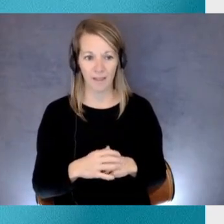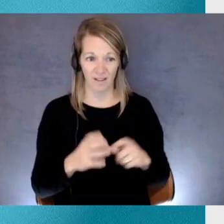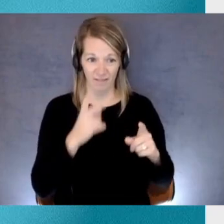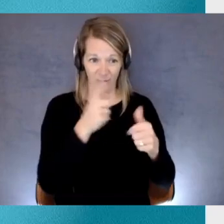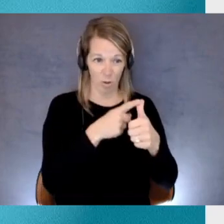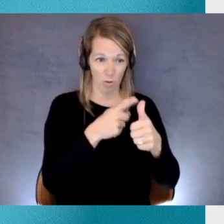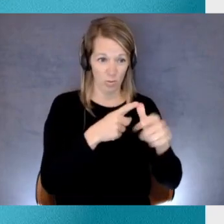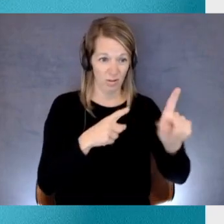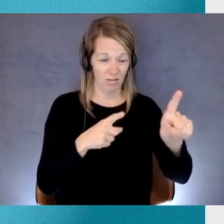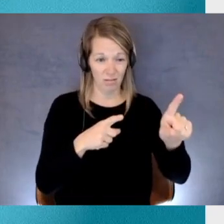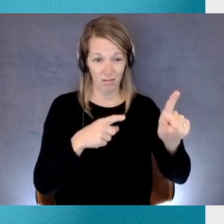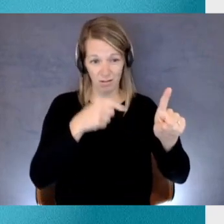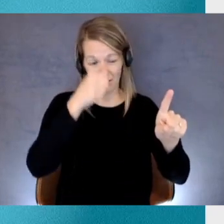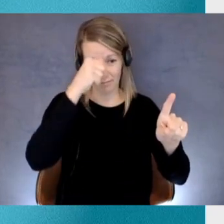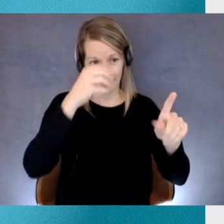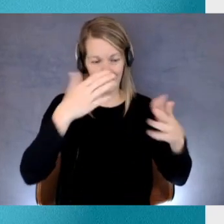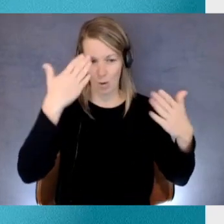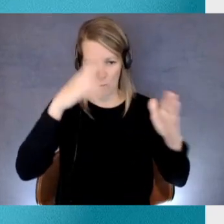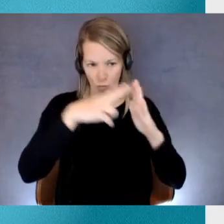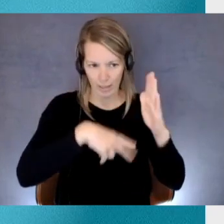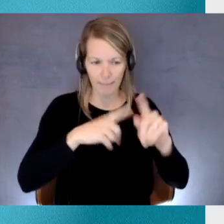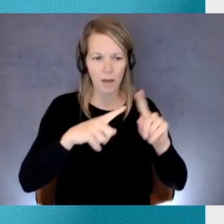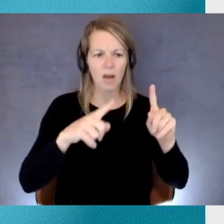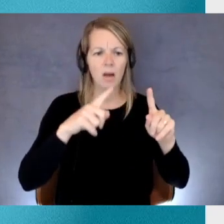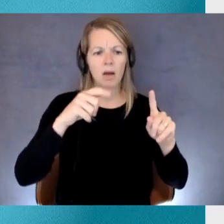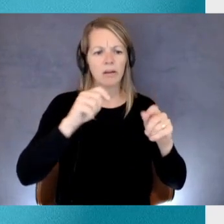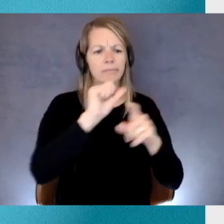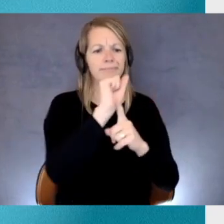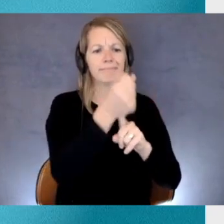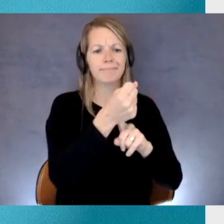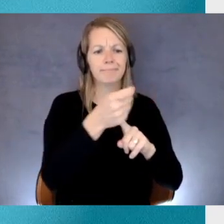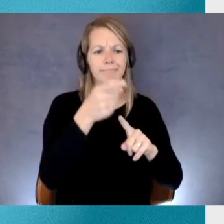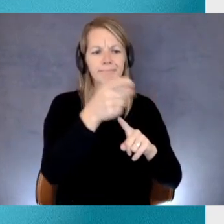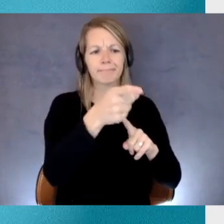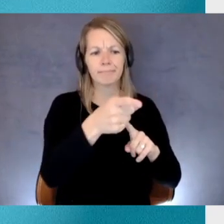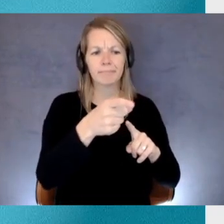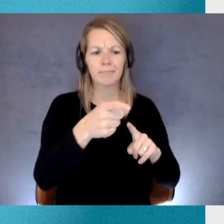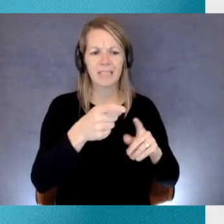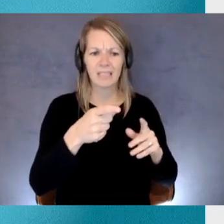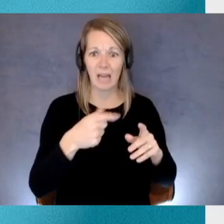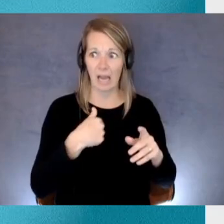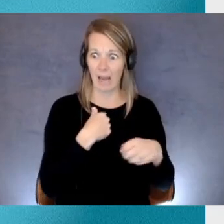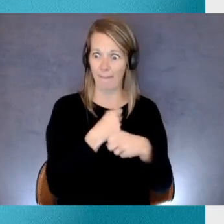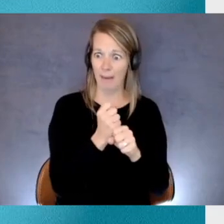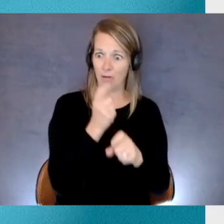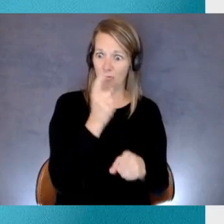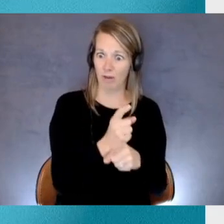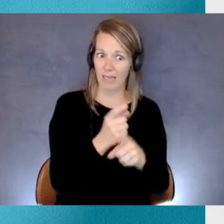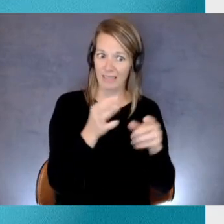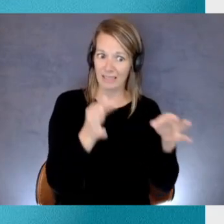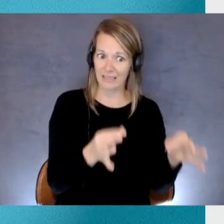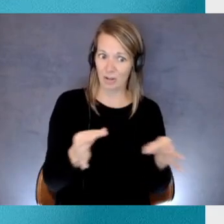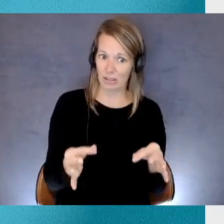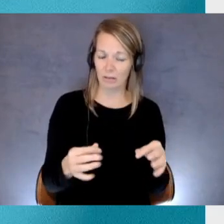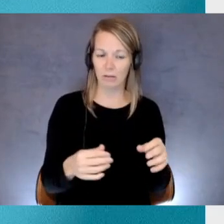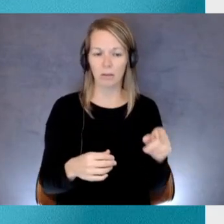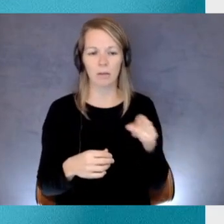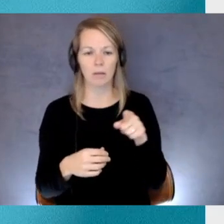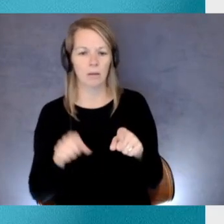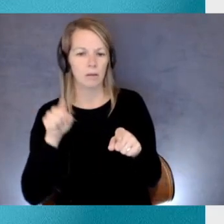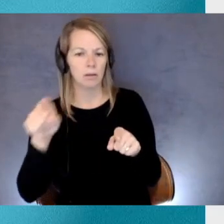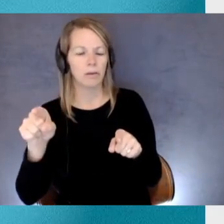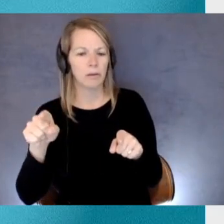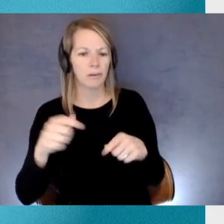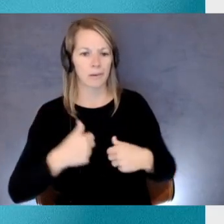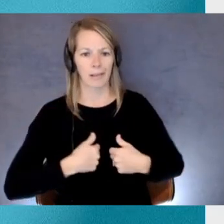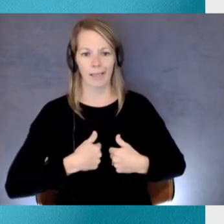was about, again, I don't want you to read it, but it was about a situation where I wasn't sure I made the right decision with the patient. The other 2 were about bridging kind of life